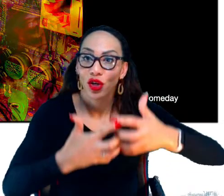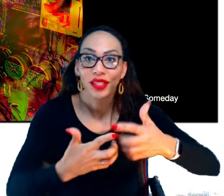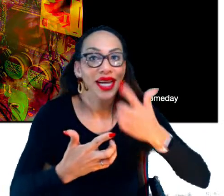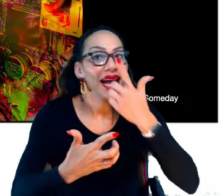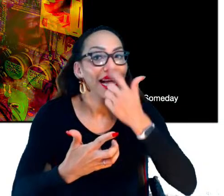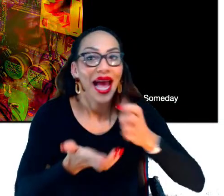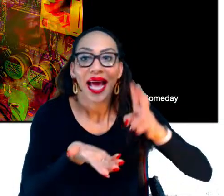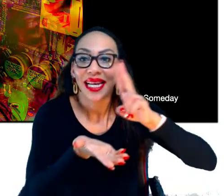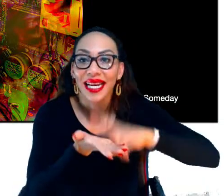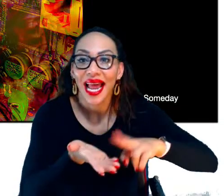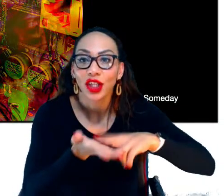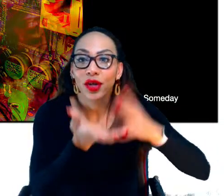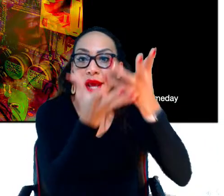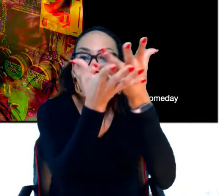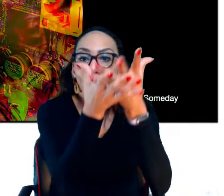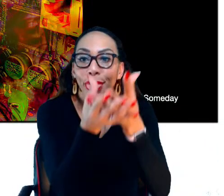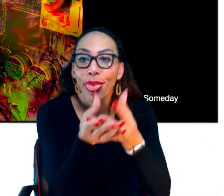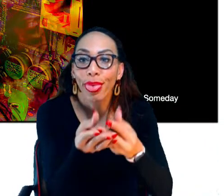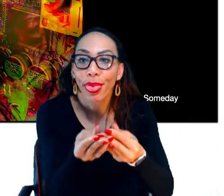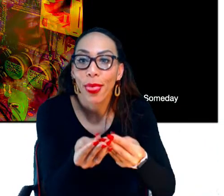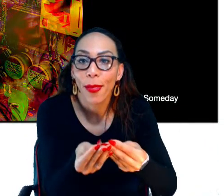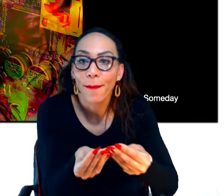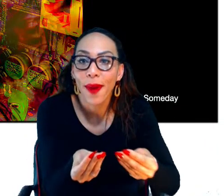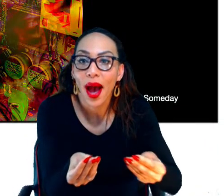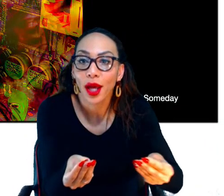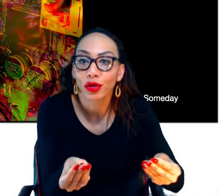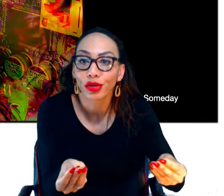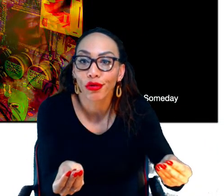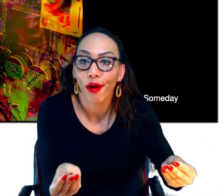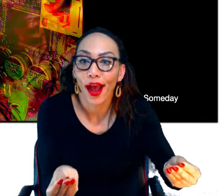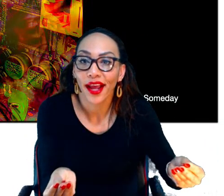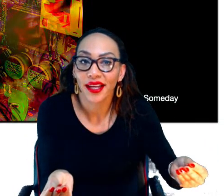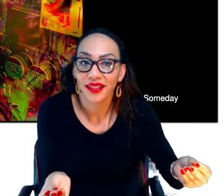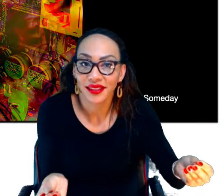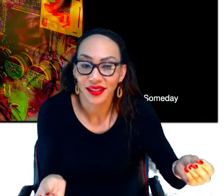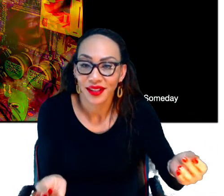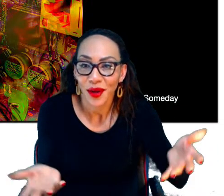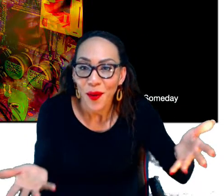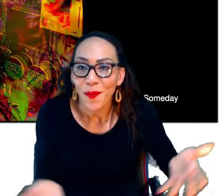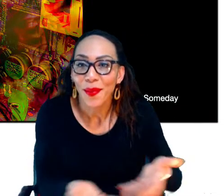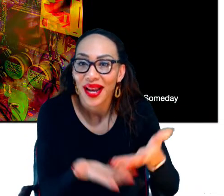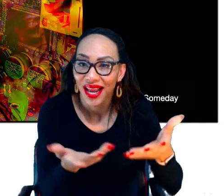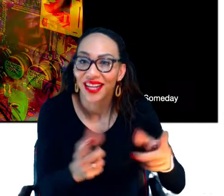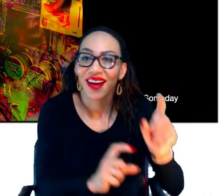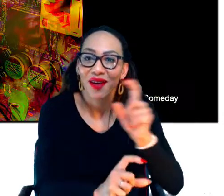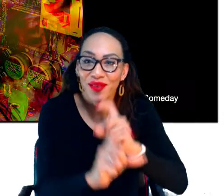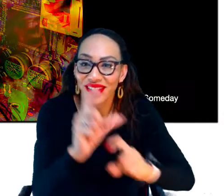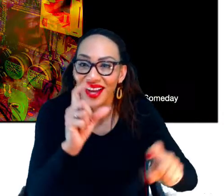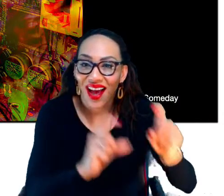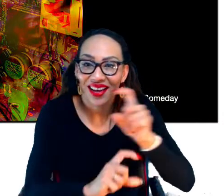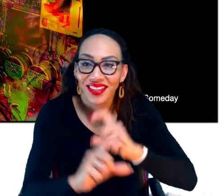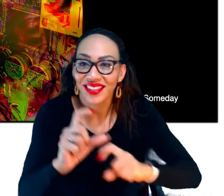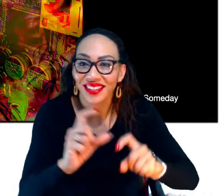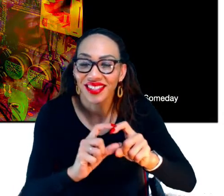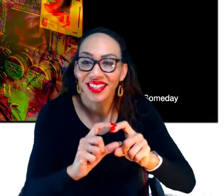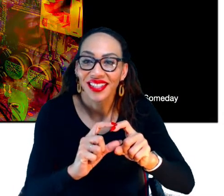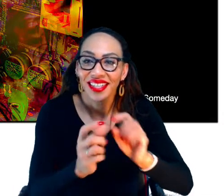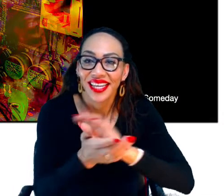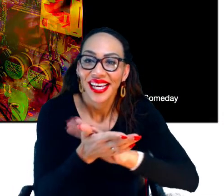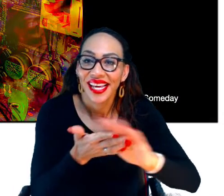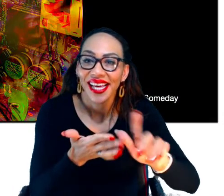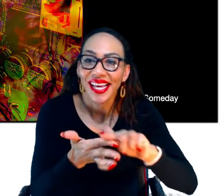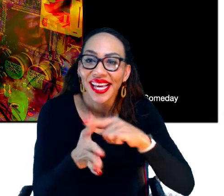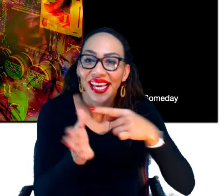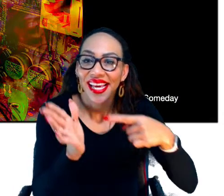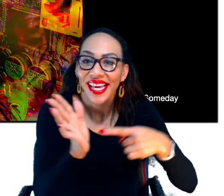just playing with the colors and the heat sinks and the circuit boards and moving them around each